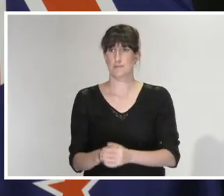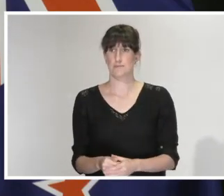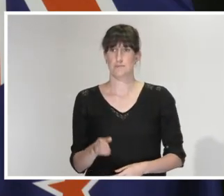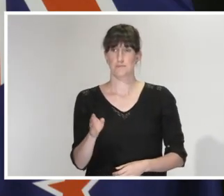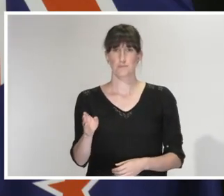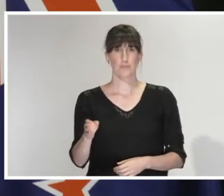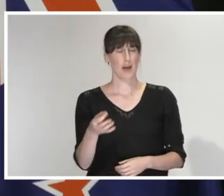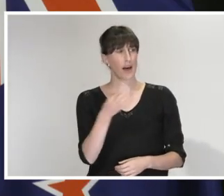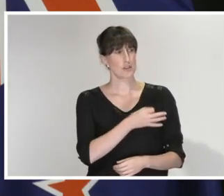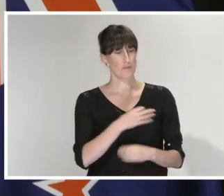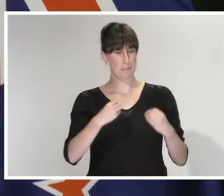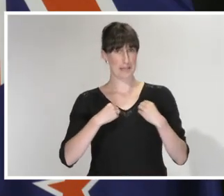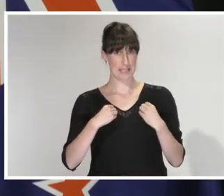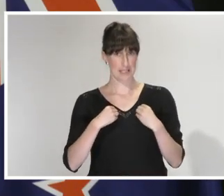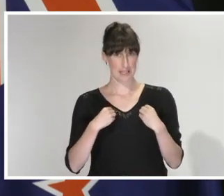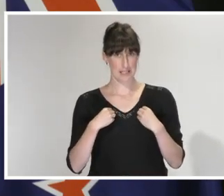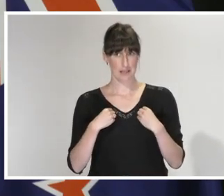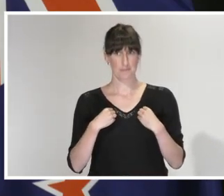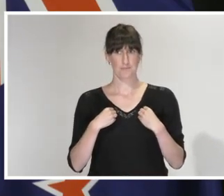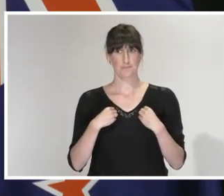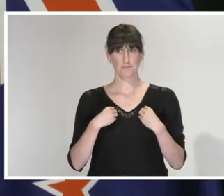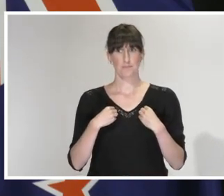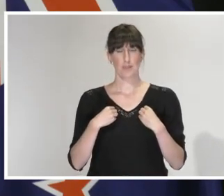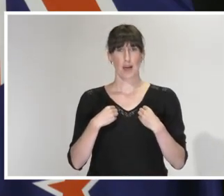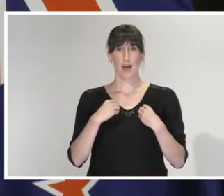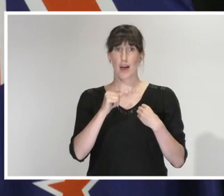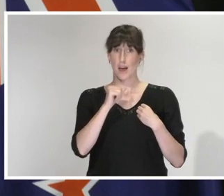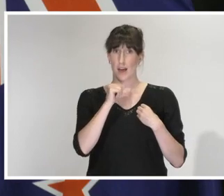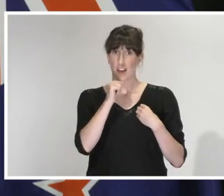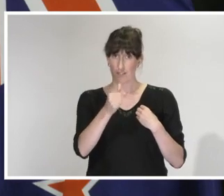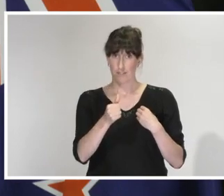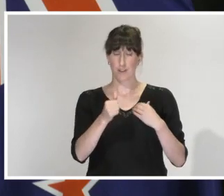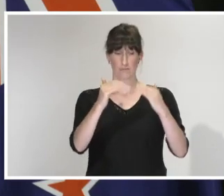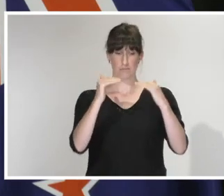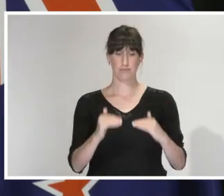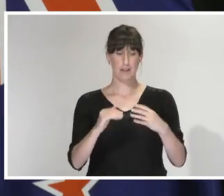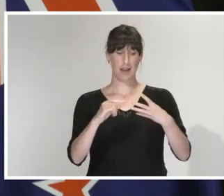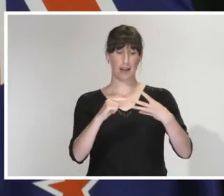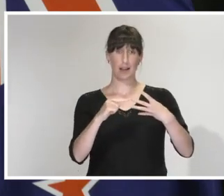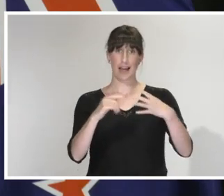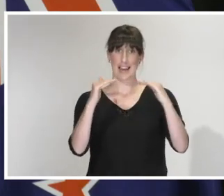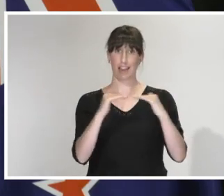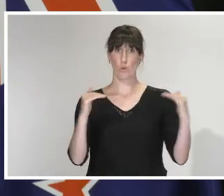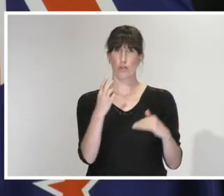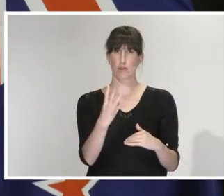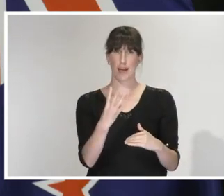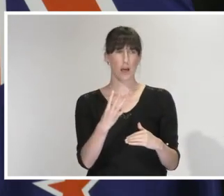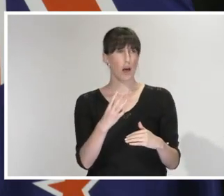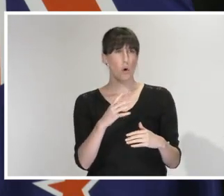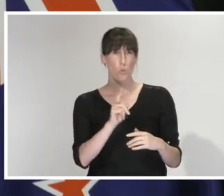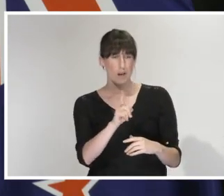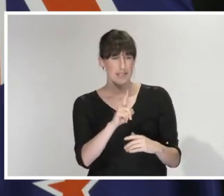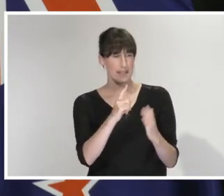receive guidelines about how they might expect to operate under a level 3? They say that's crucial for them. Yeah, and look, one message that I